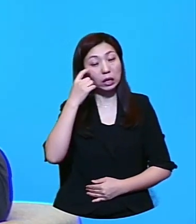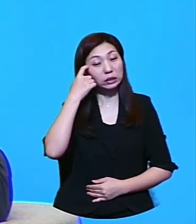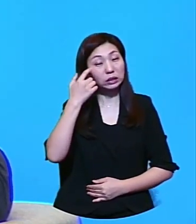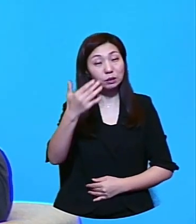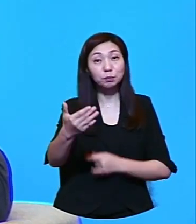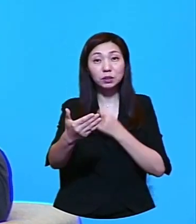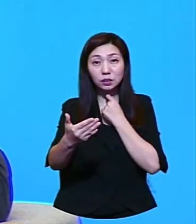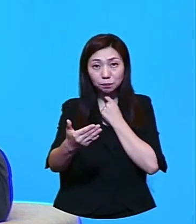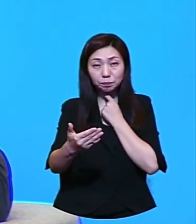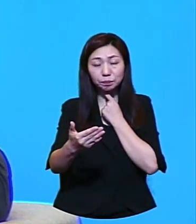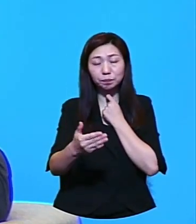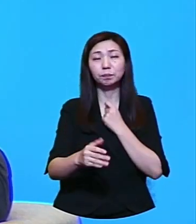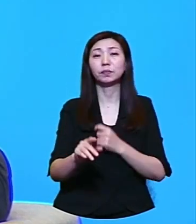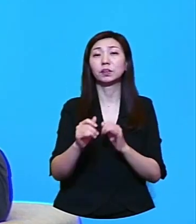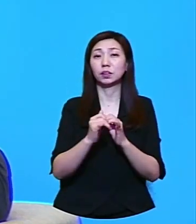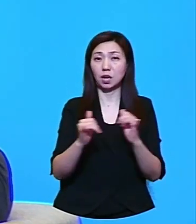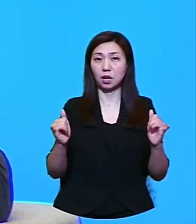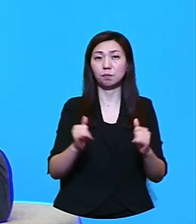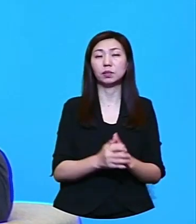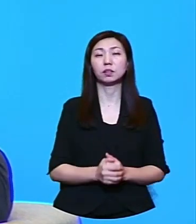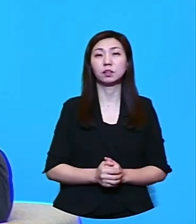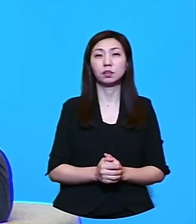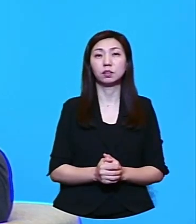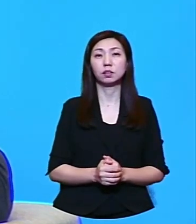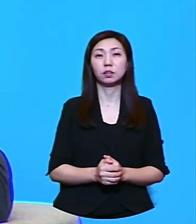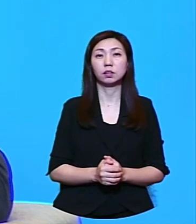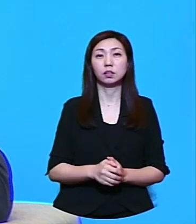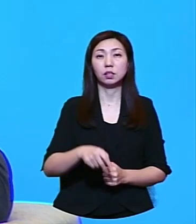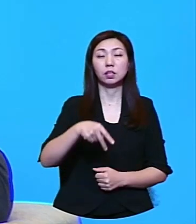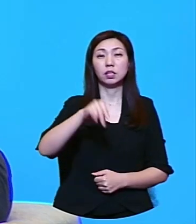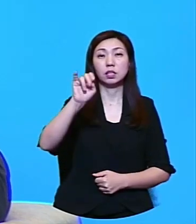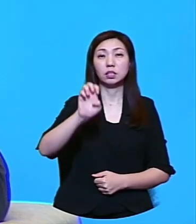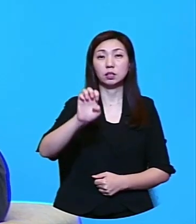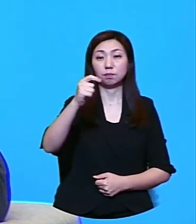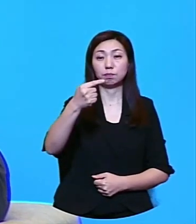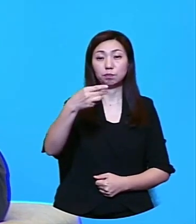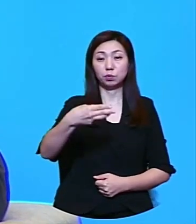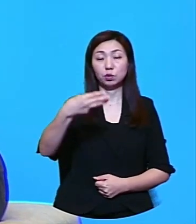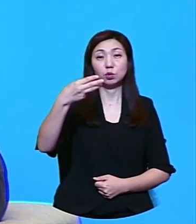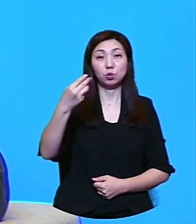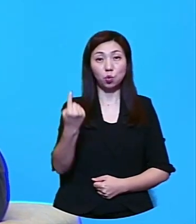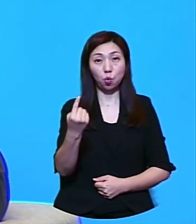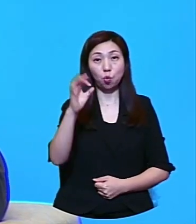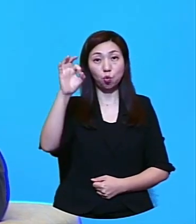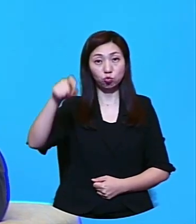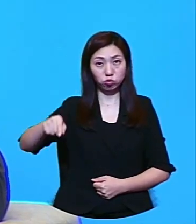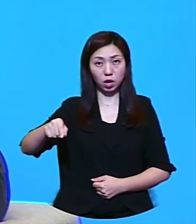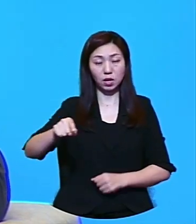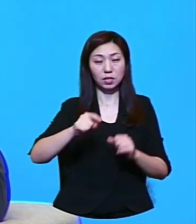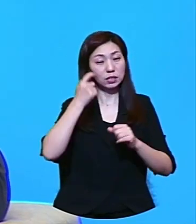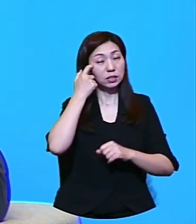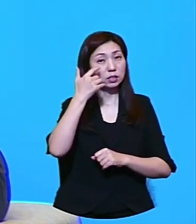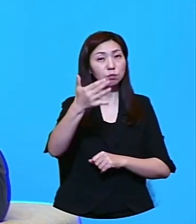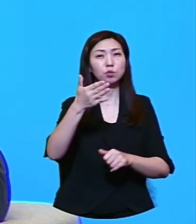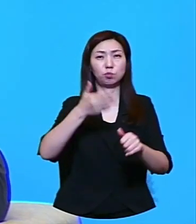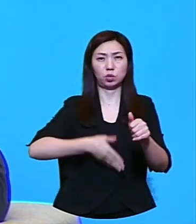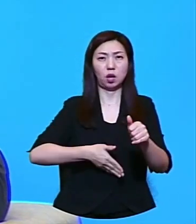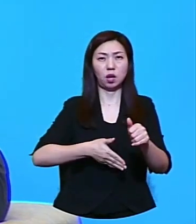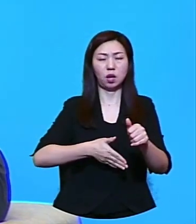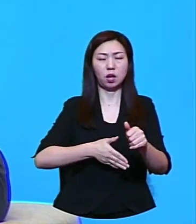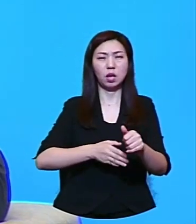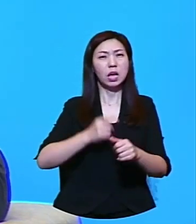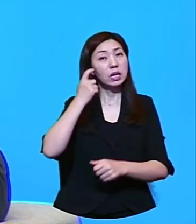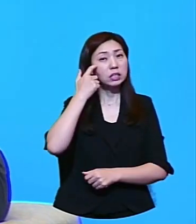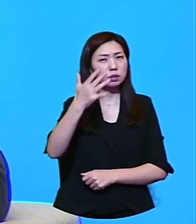and to the point. And for the speakers, be mindful of time, please. And without